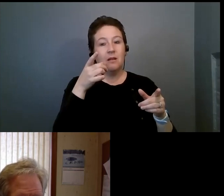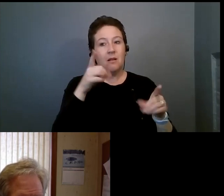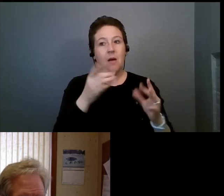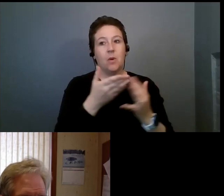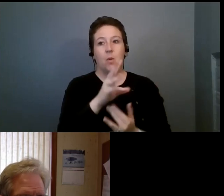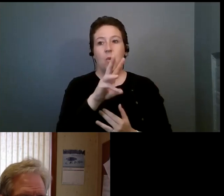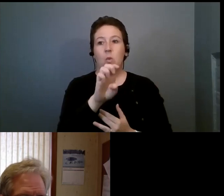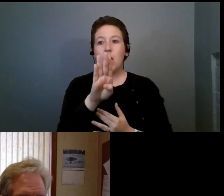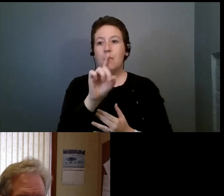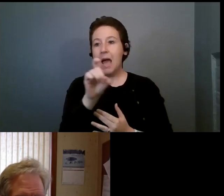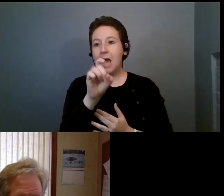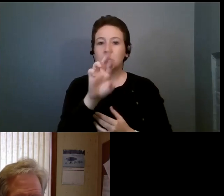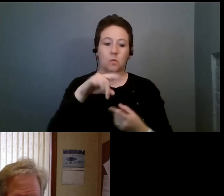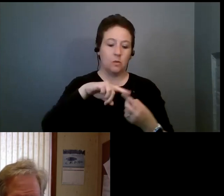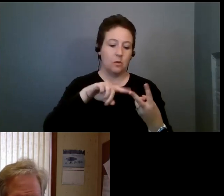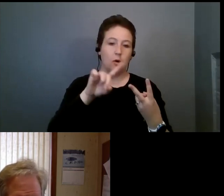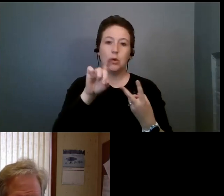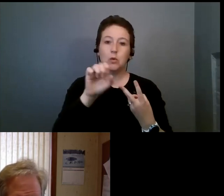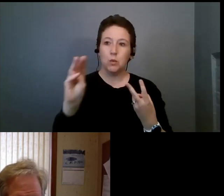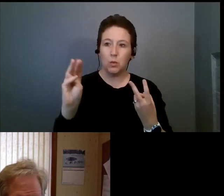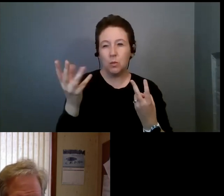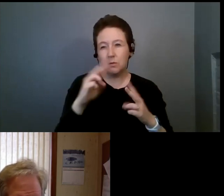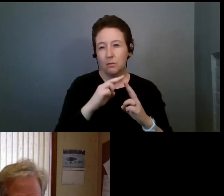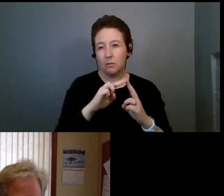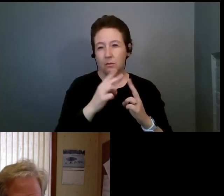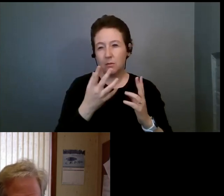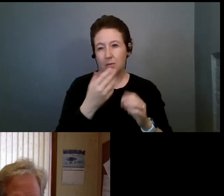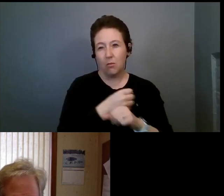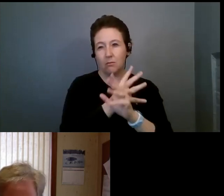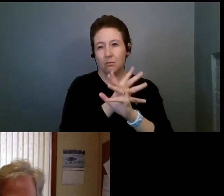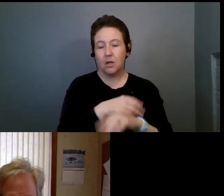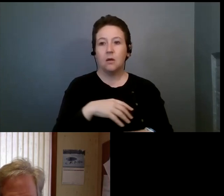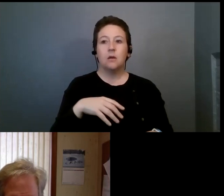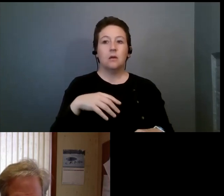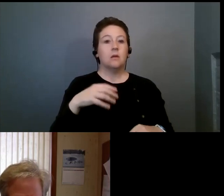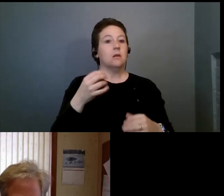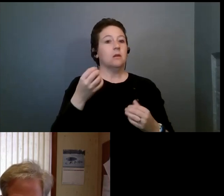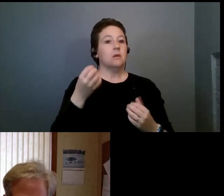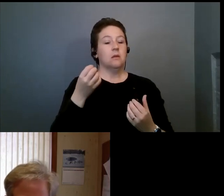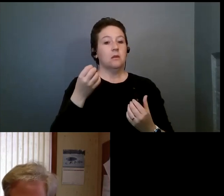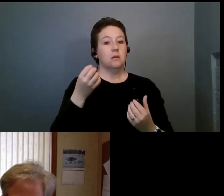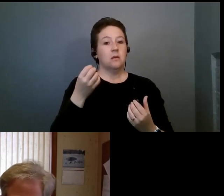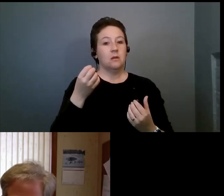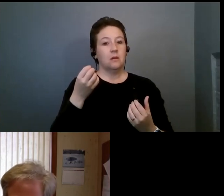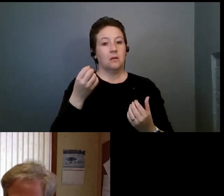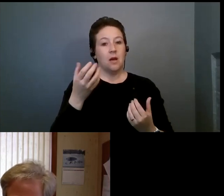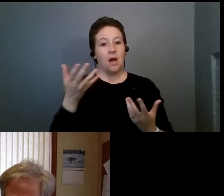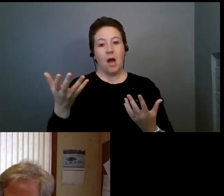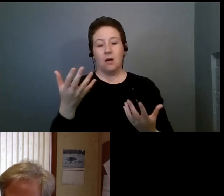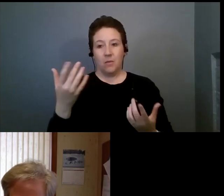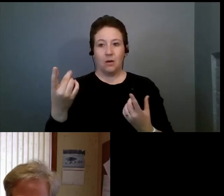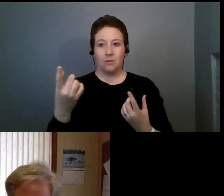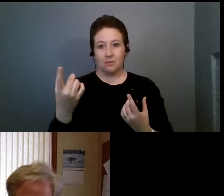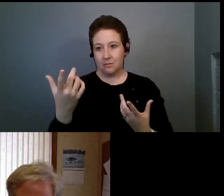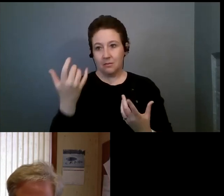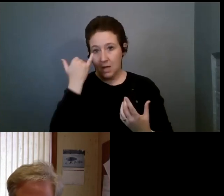WebEx or Zoom. A lot of much remains to be seen. I guess I'll field all the questions that as they come